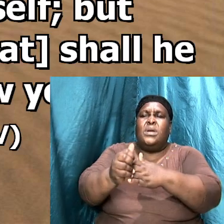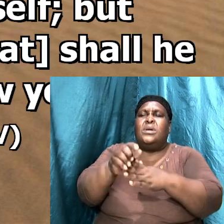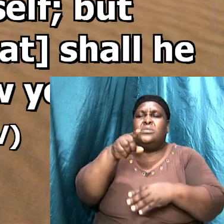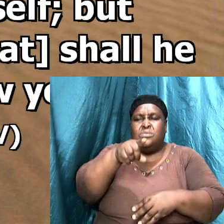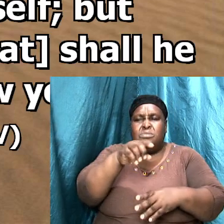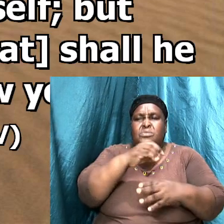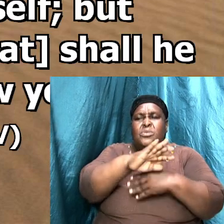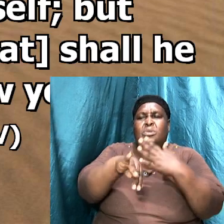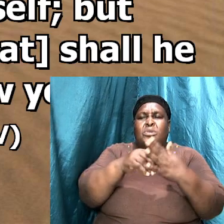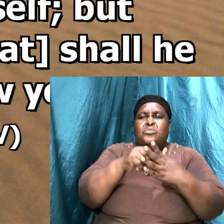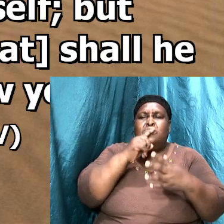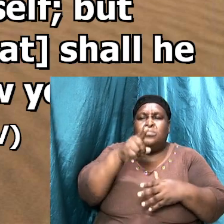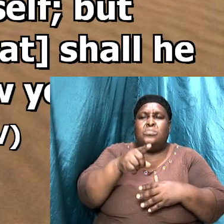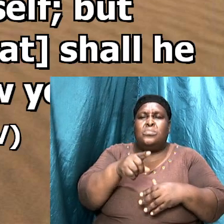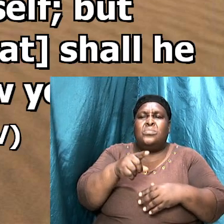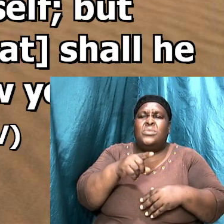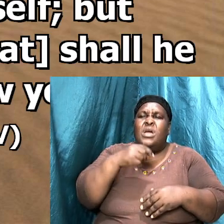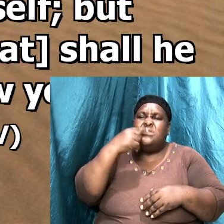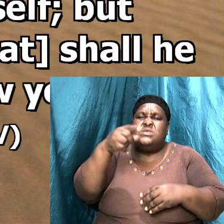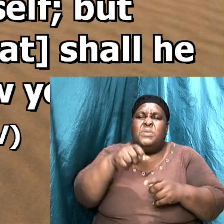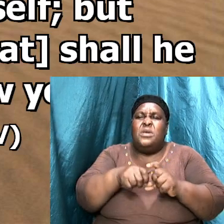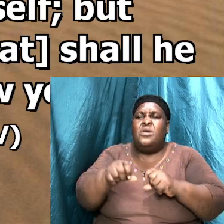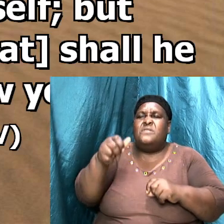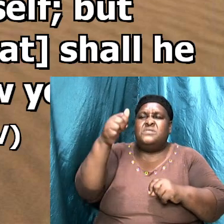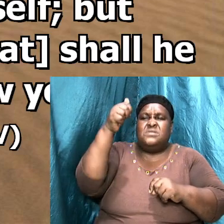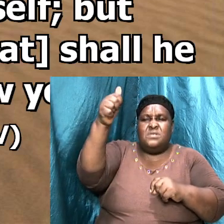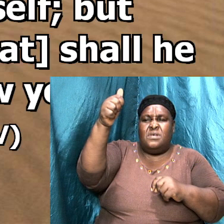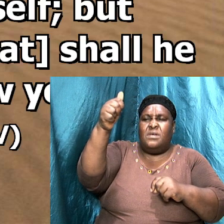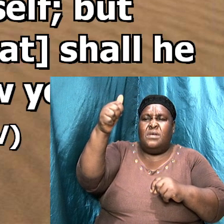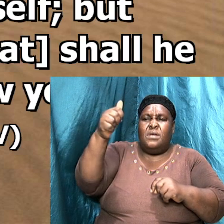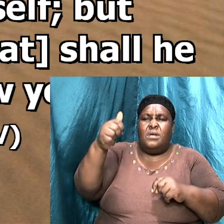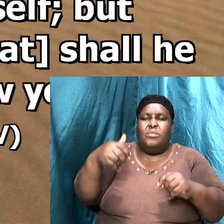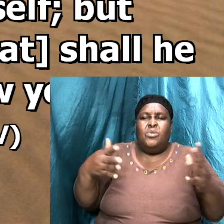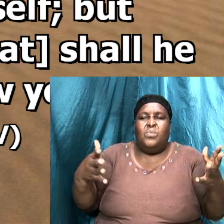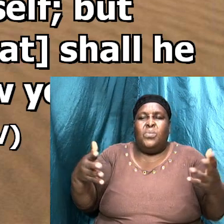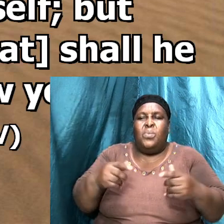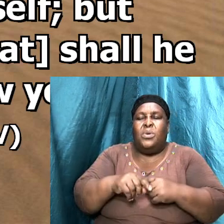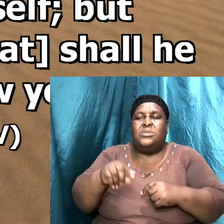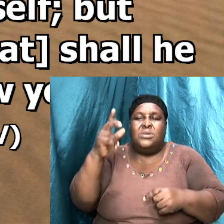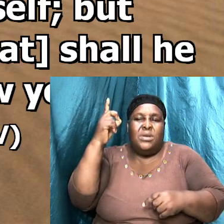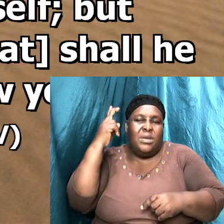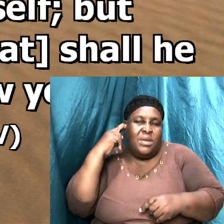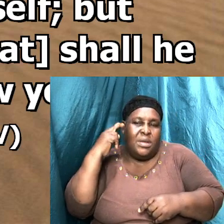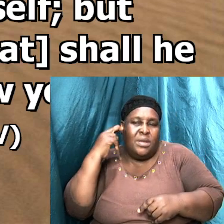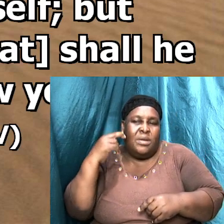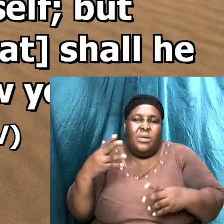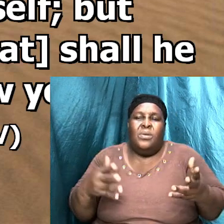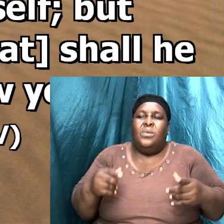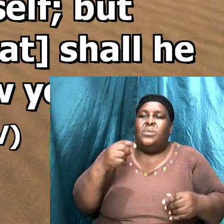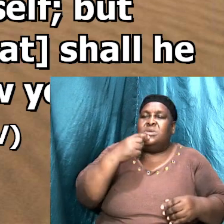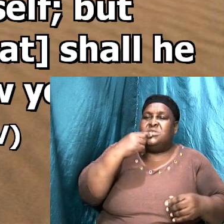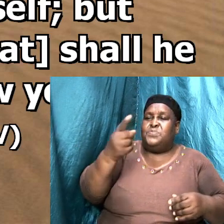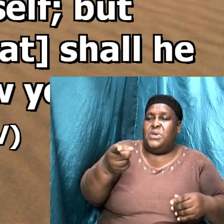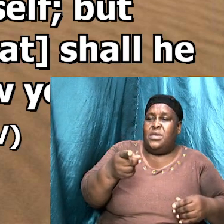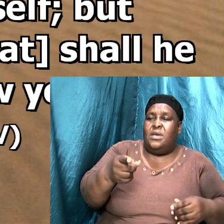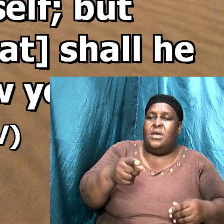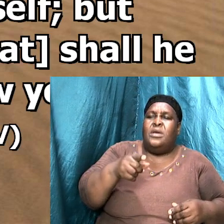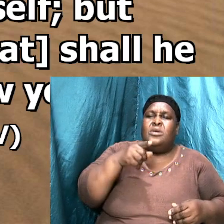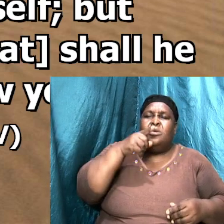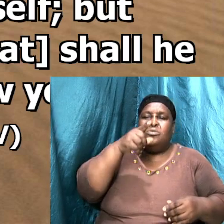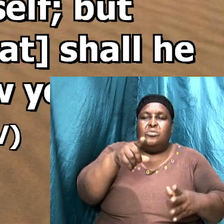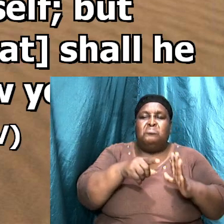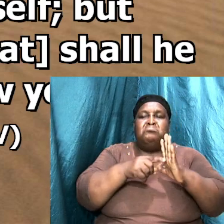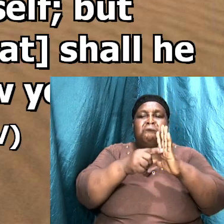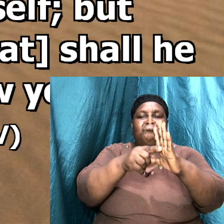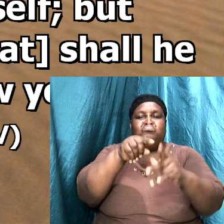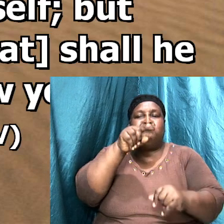truth for he shall not speak of himself but whatsoever he shall hear that shall he speak and he will show you